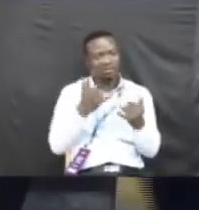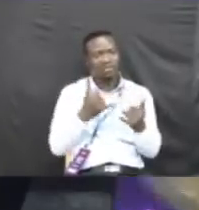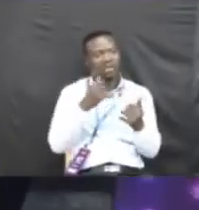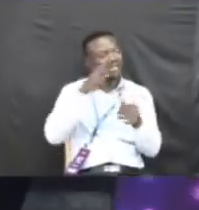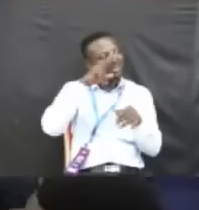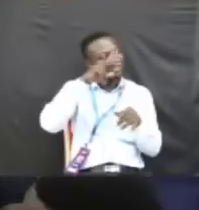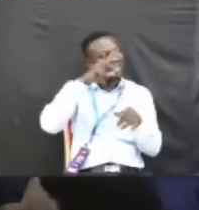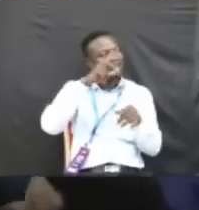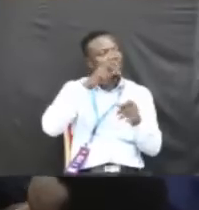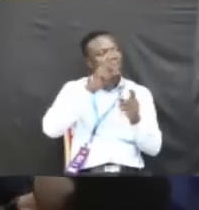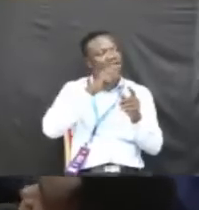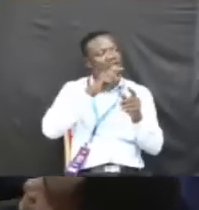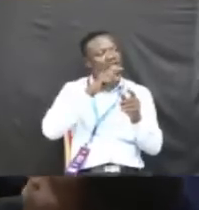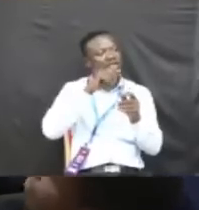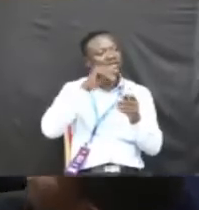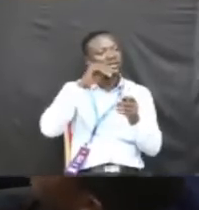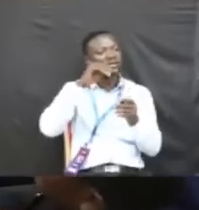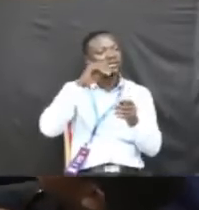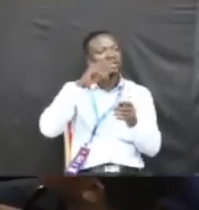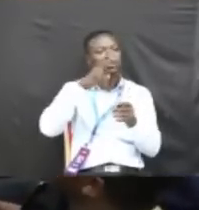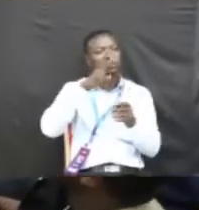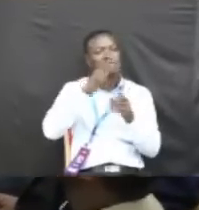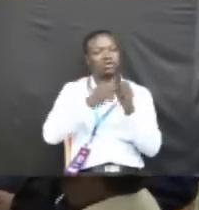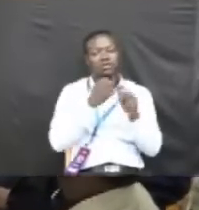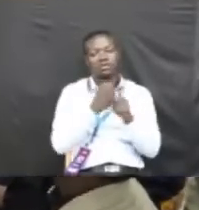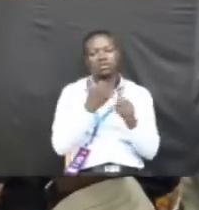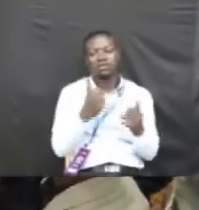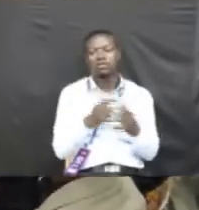years. Miss Jima